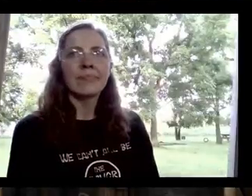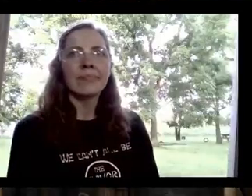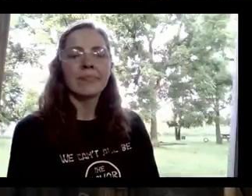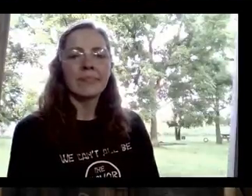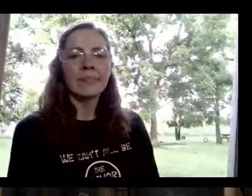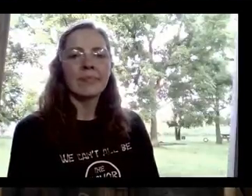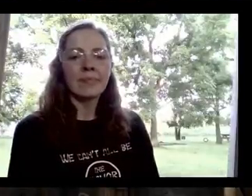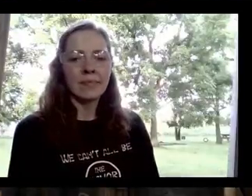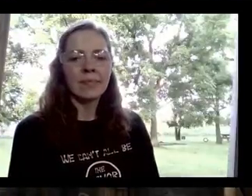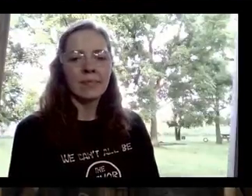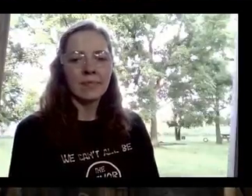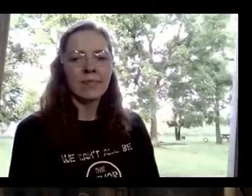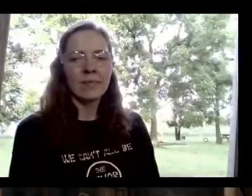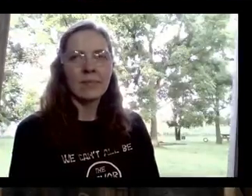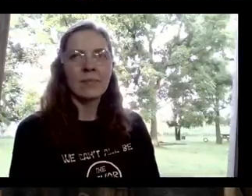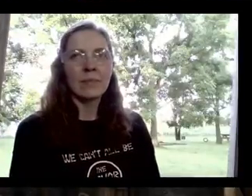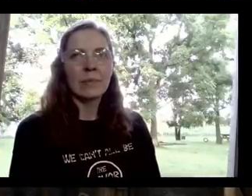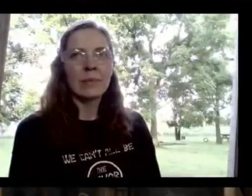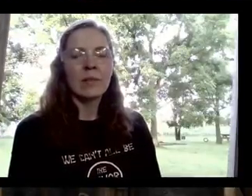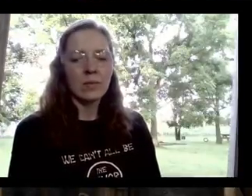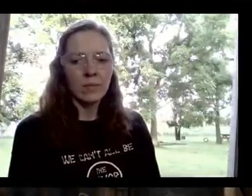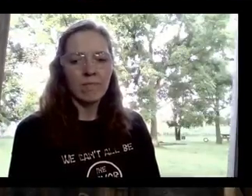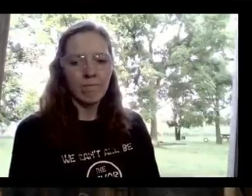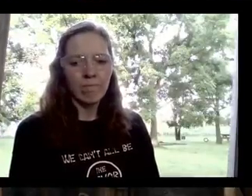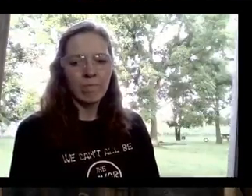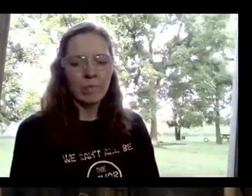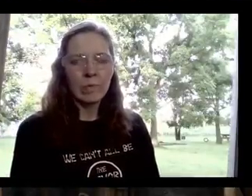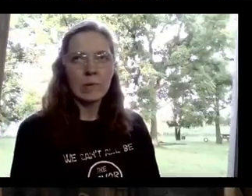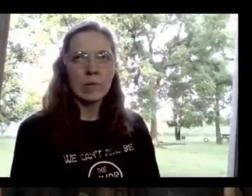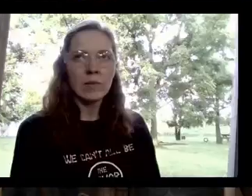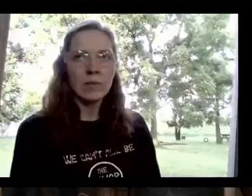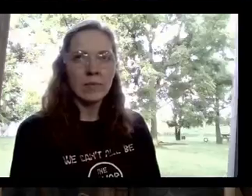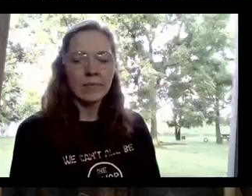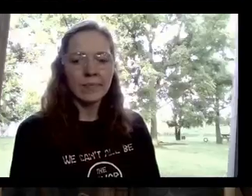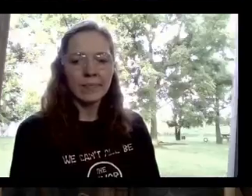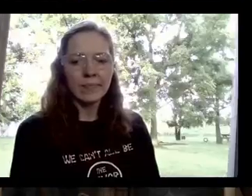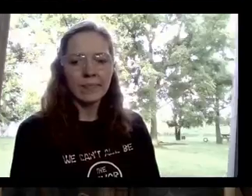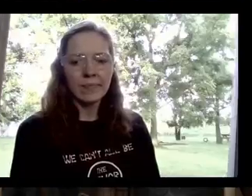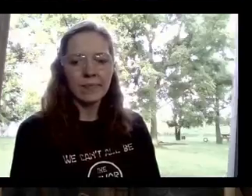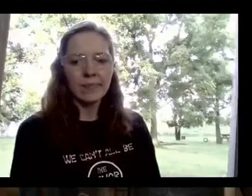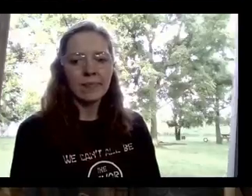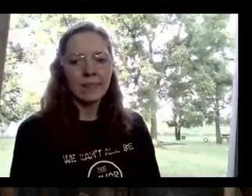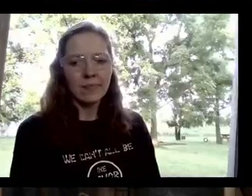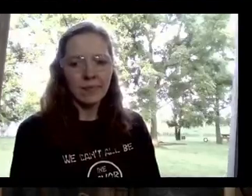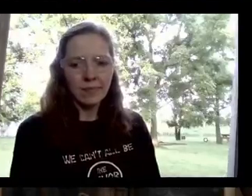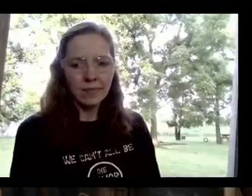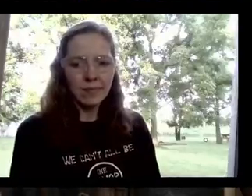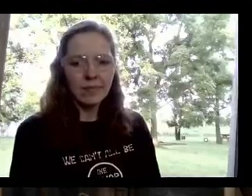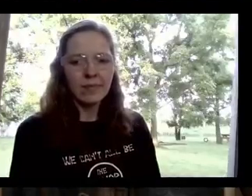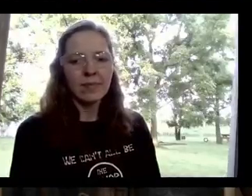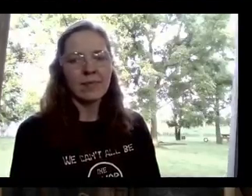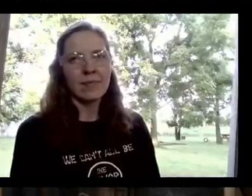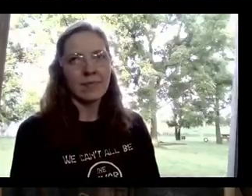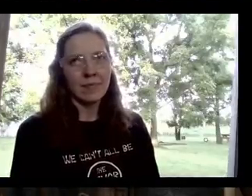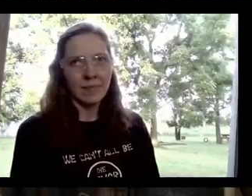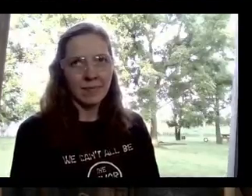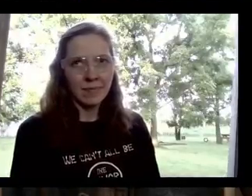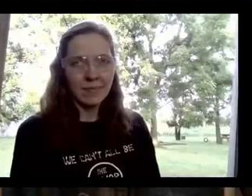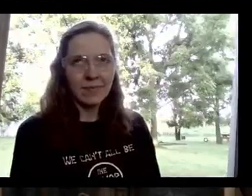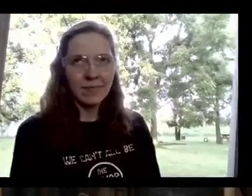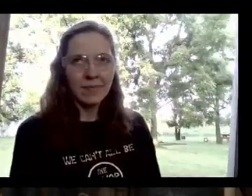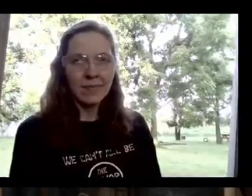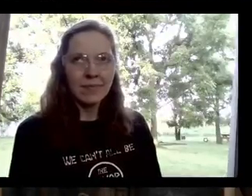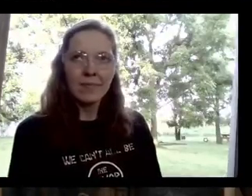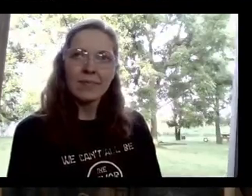I actually have because I haven't weighed it here recently since I've been using off of it. But at one time it was a little